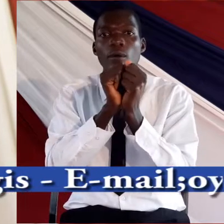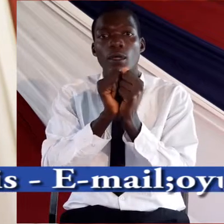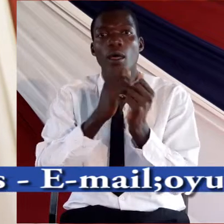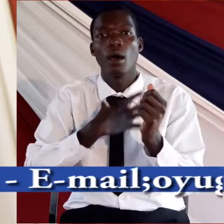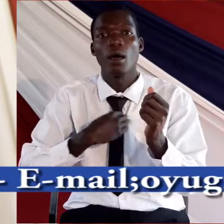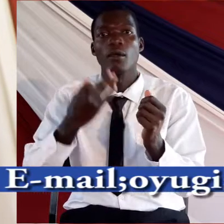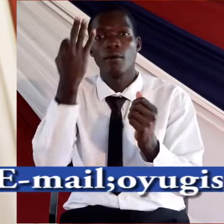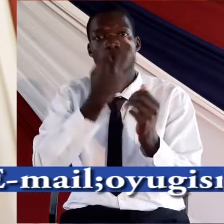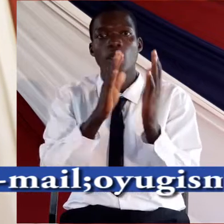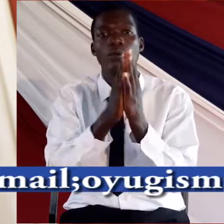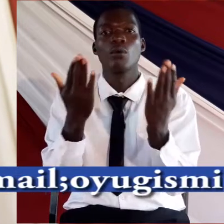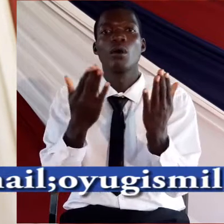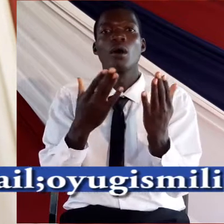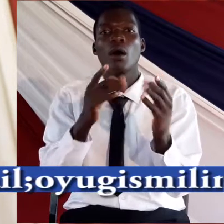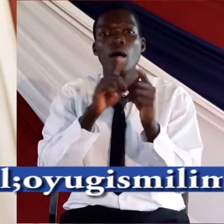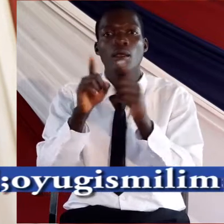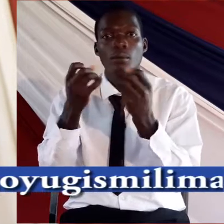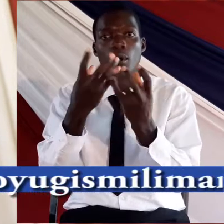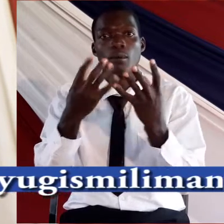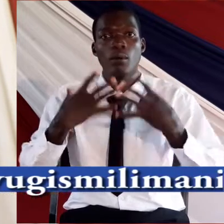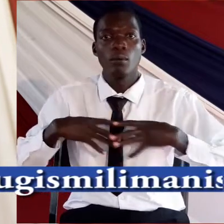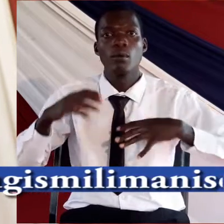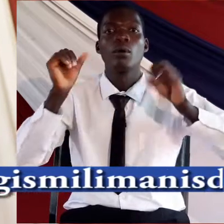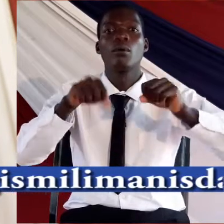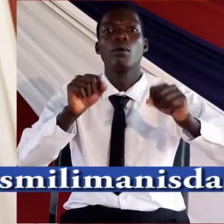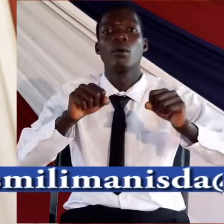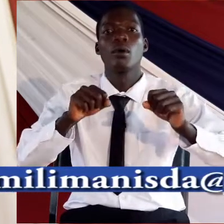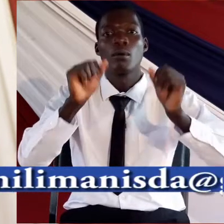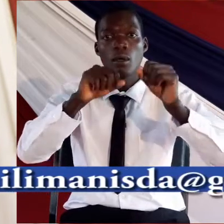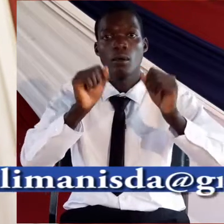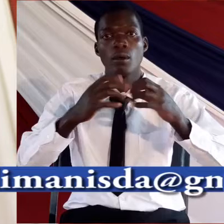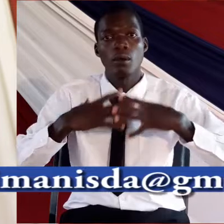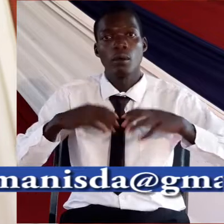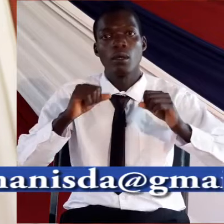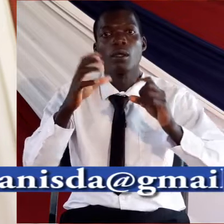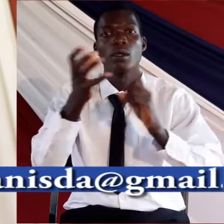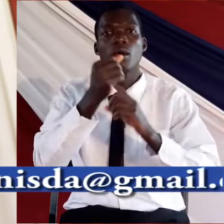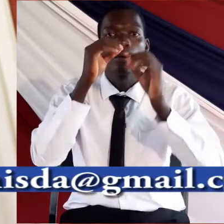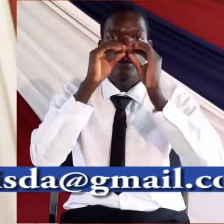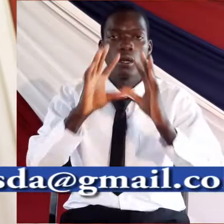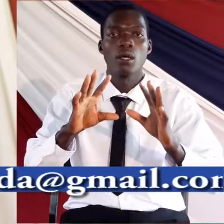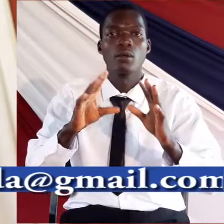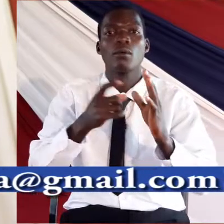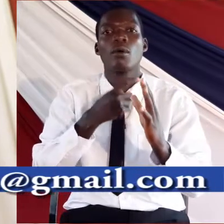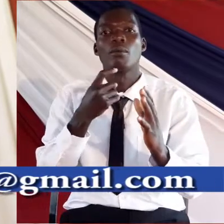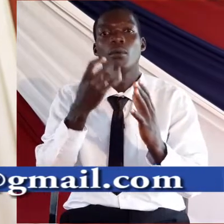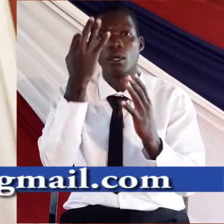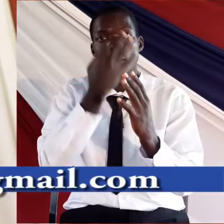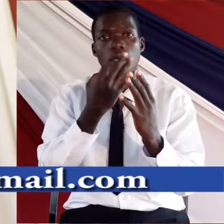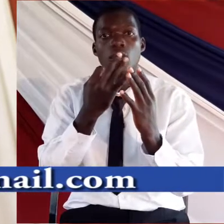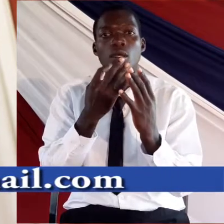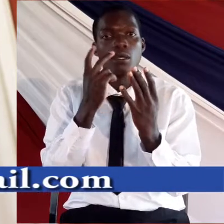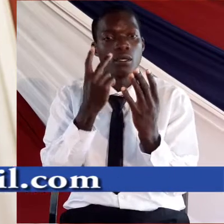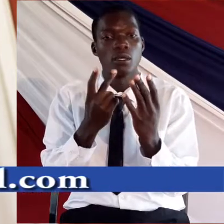Facebook so that as many people as possible will be able to get blessed with the program. We will begin